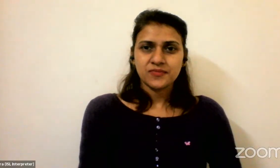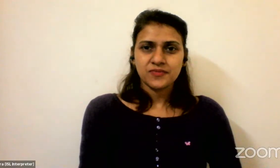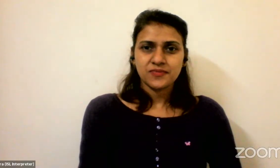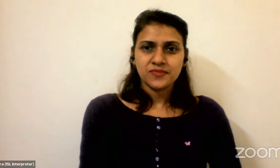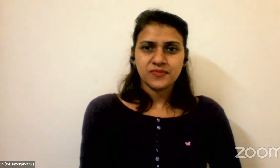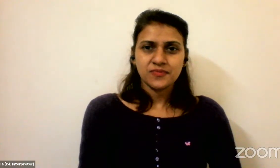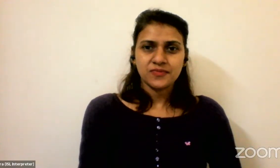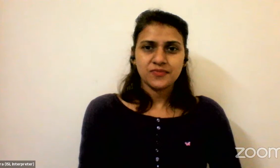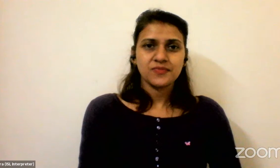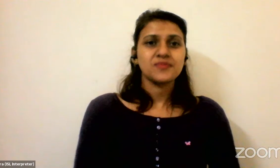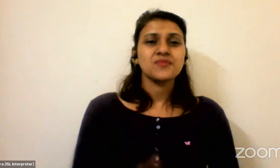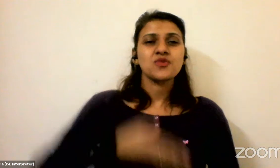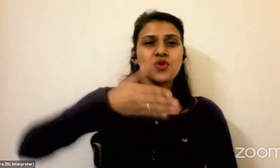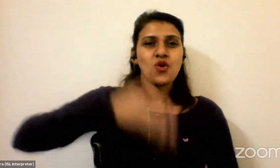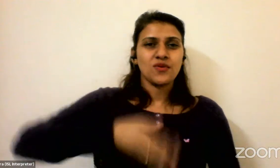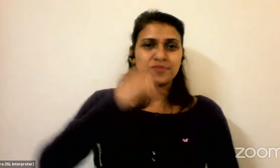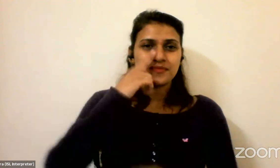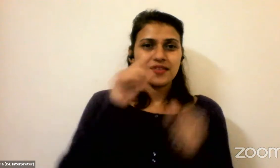Congratulations, Amu.